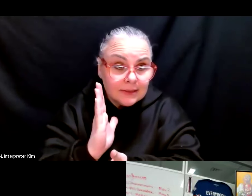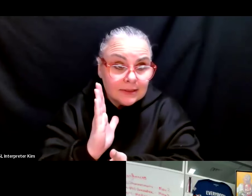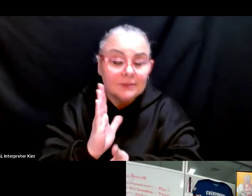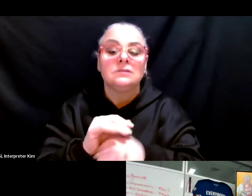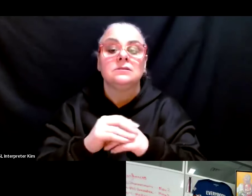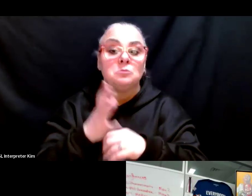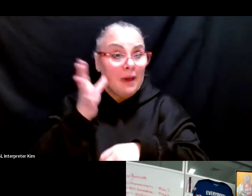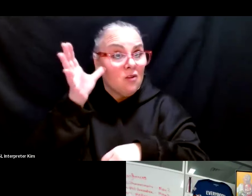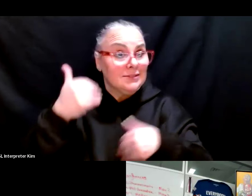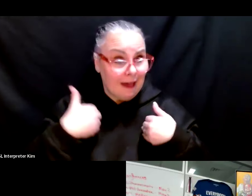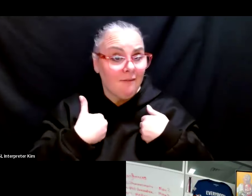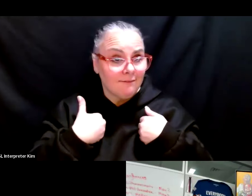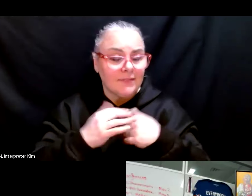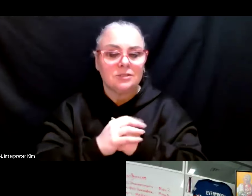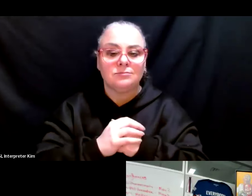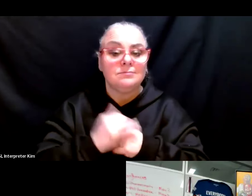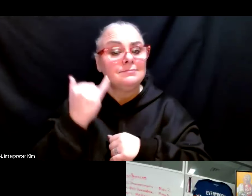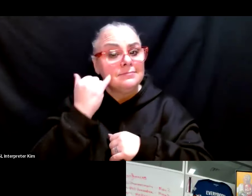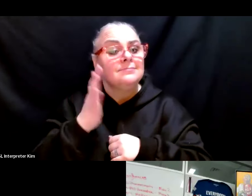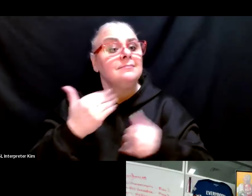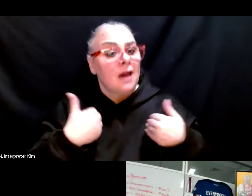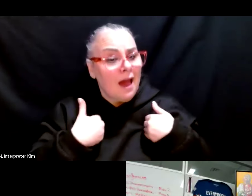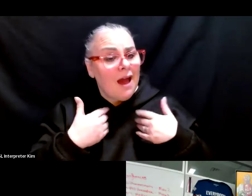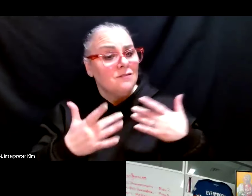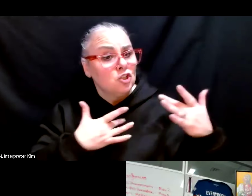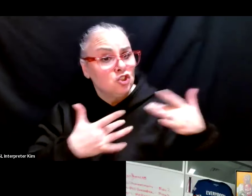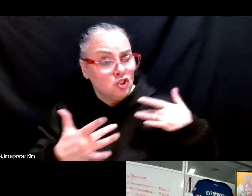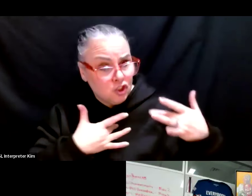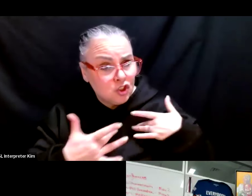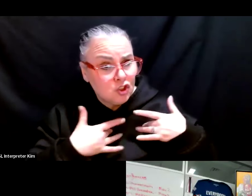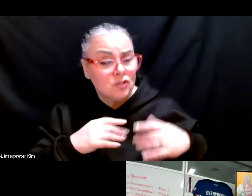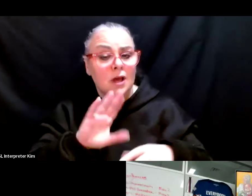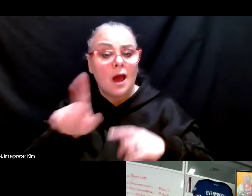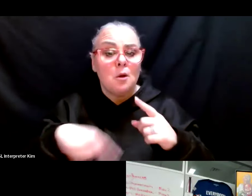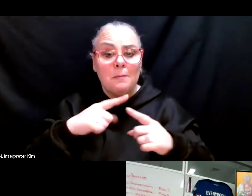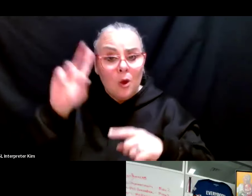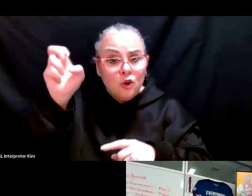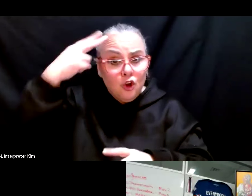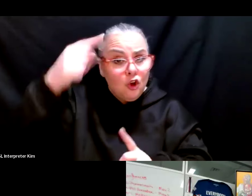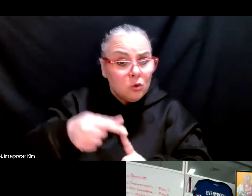parent, if you have concerns related to neurodivergency,